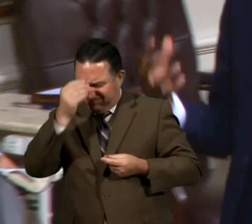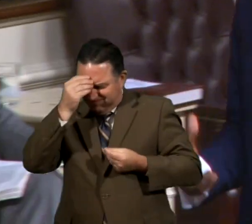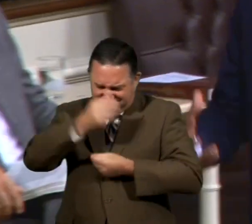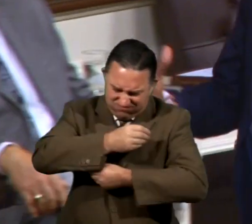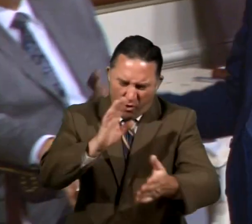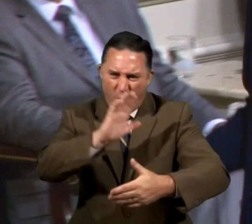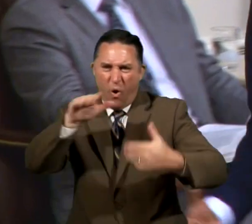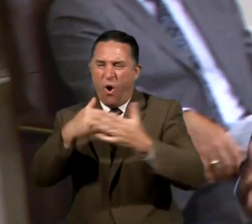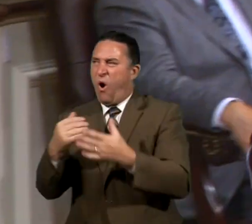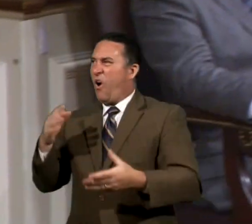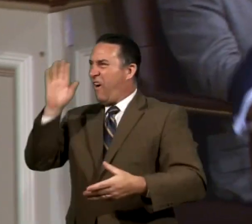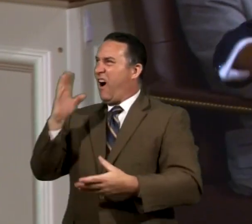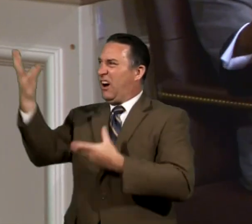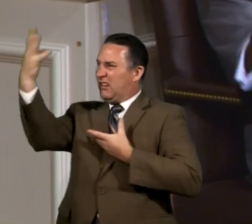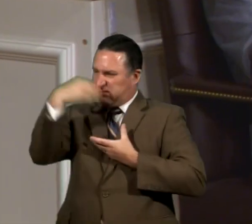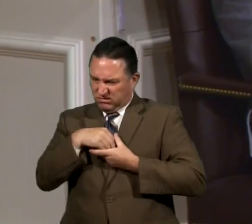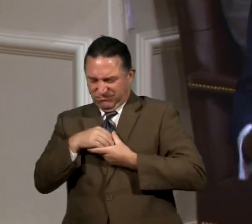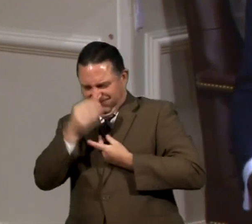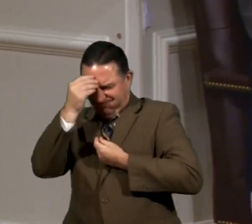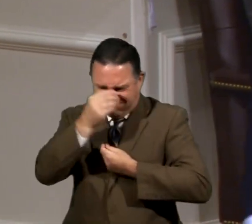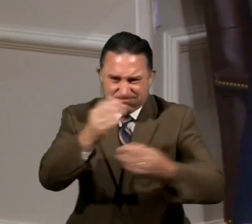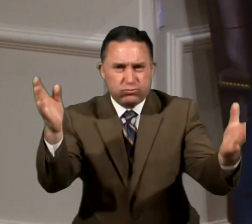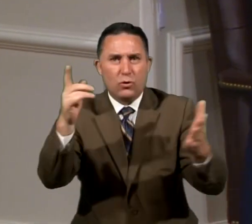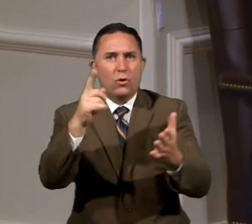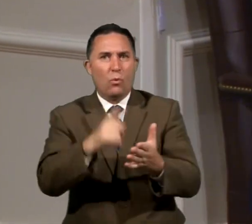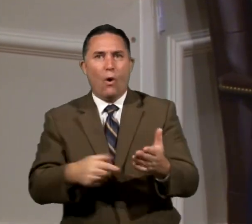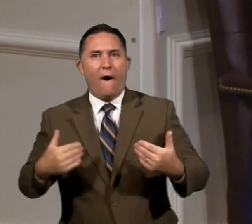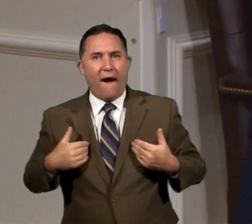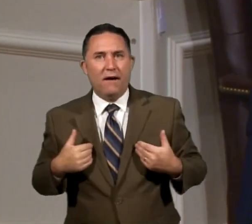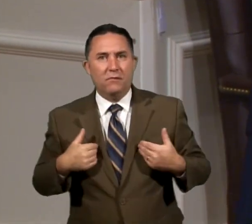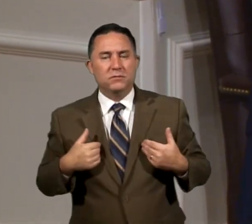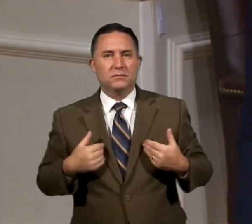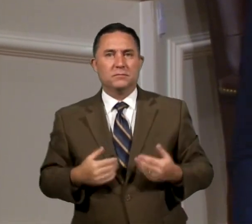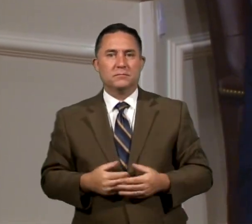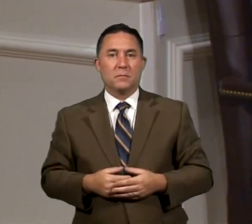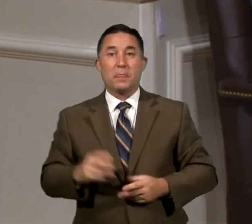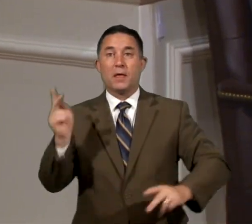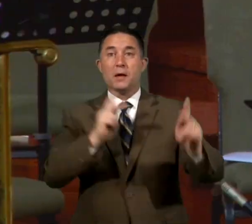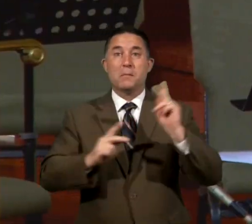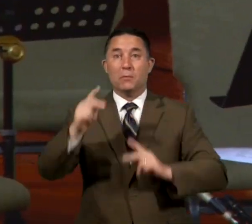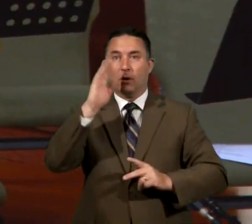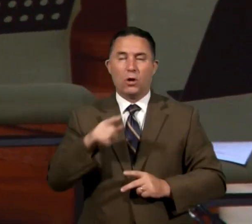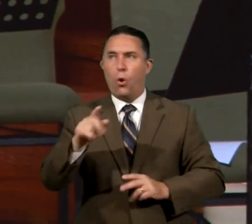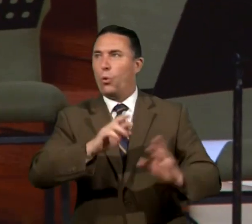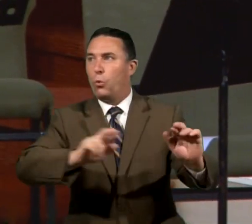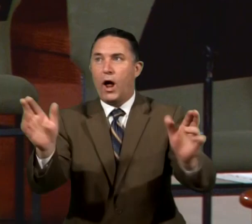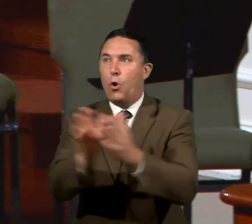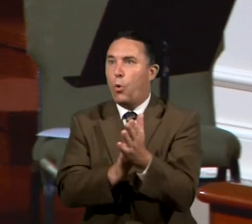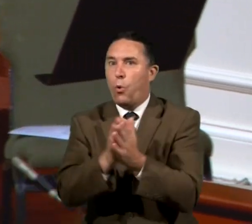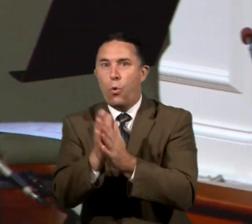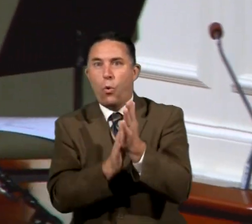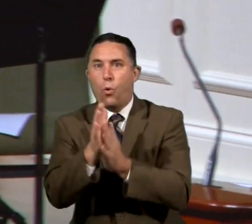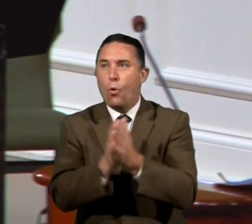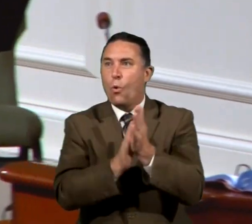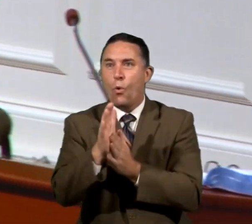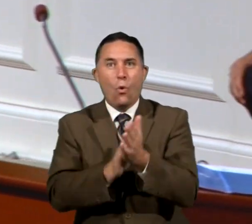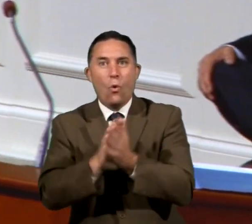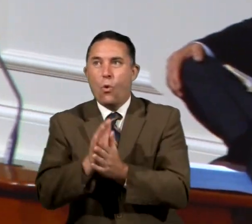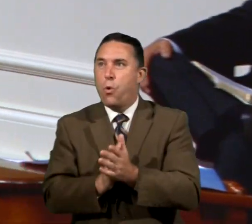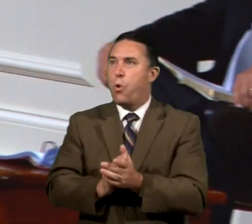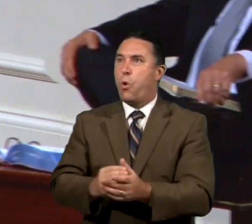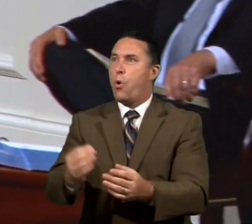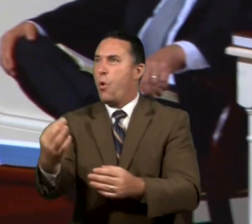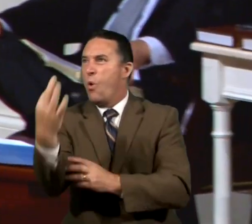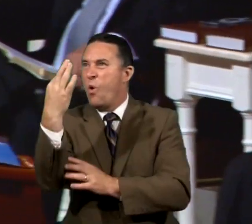what God has put inside of me, so I'm going to tell them what I have. And the people of God were ready. They received